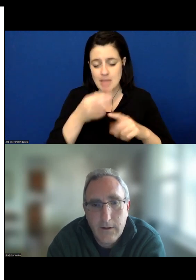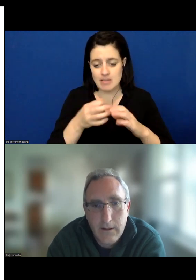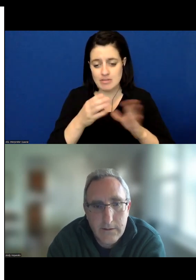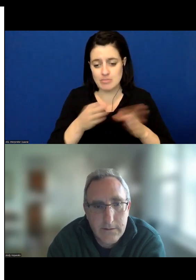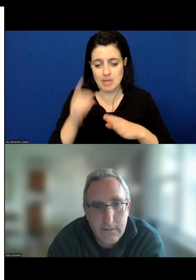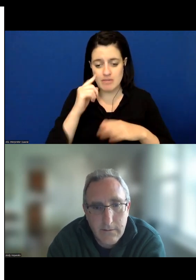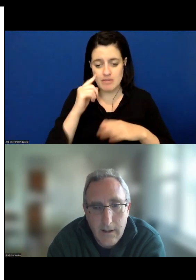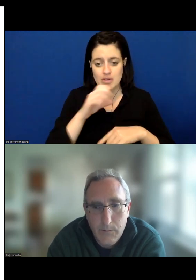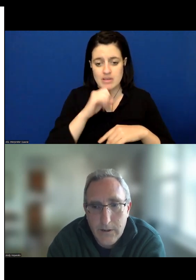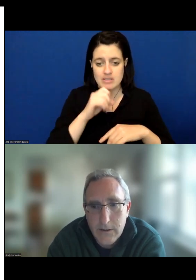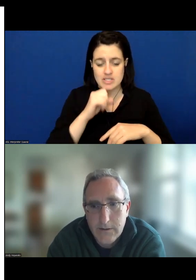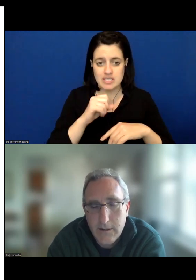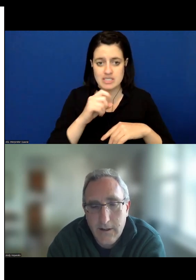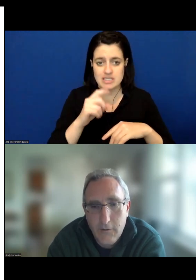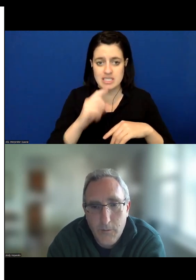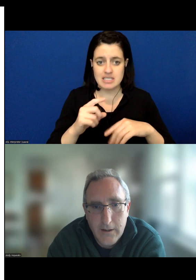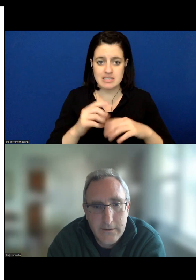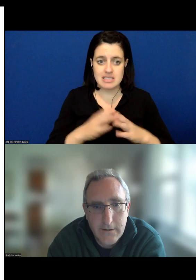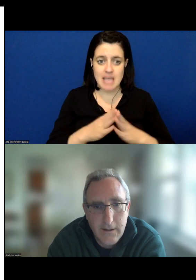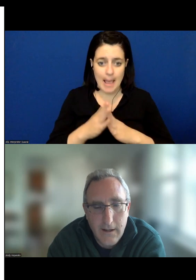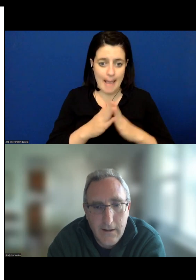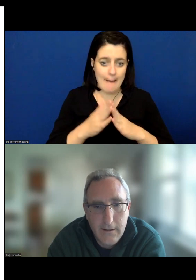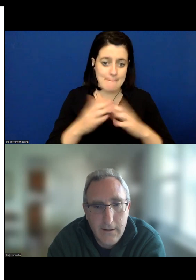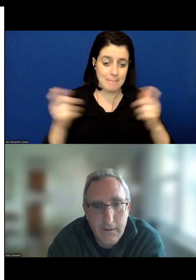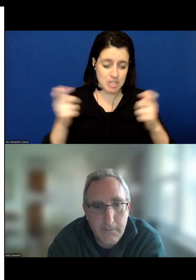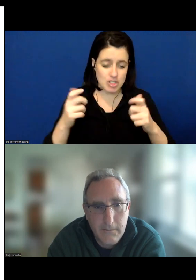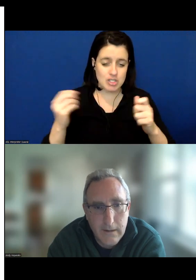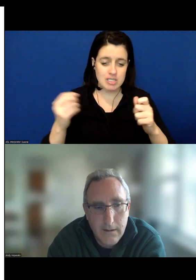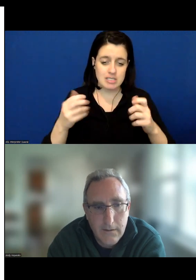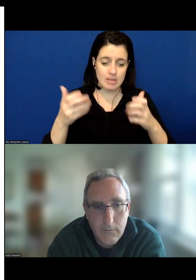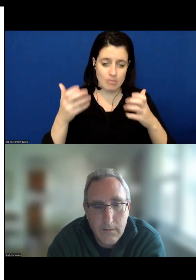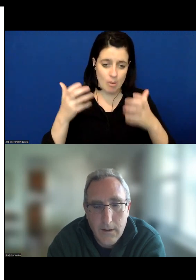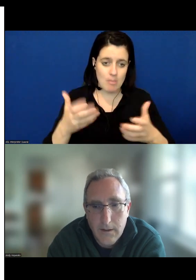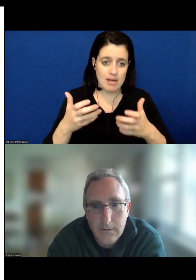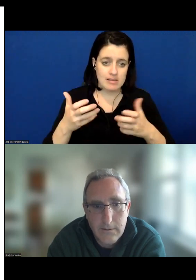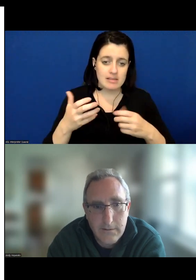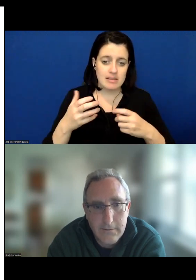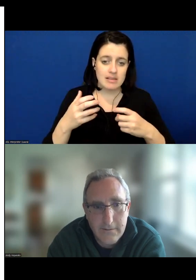itself is ambitious and robust and